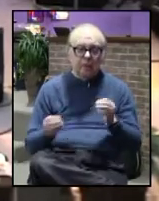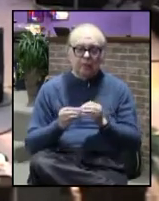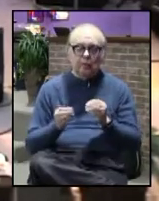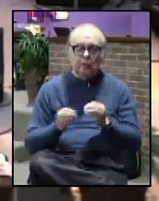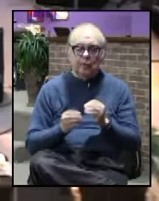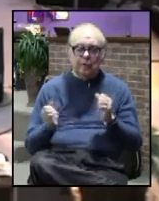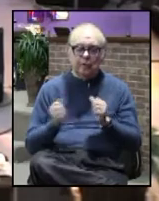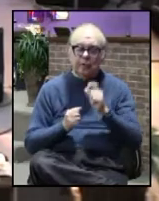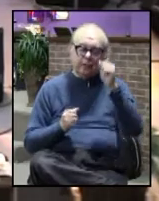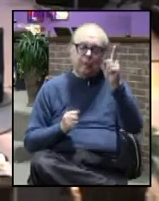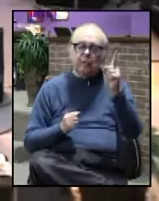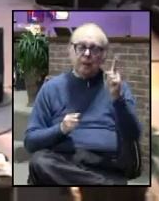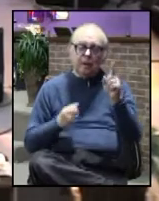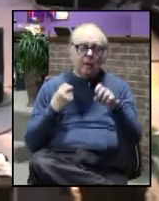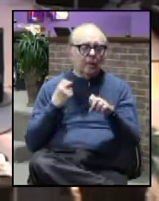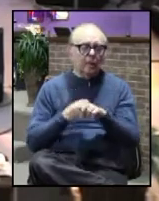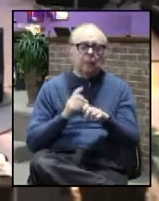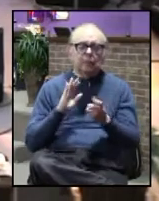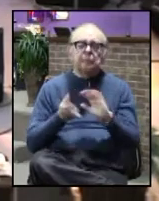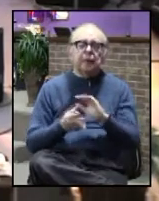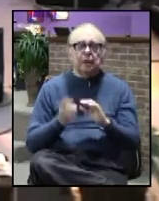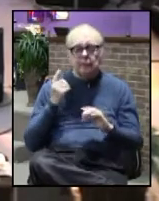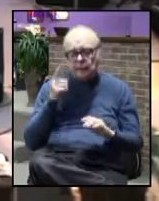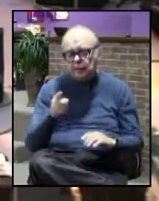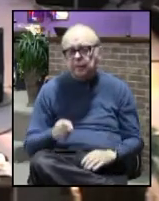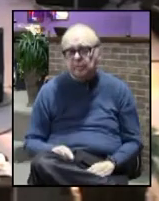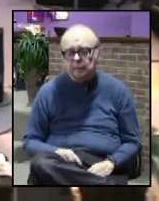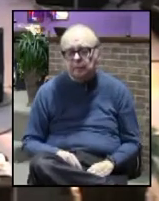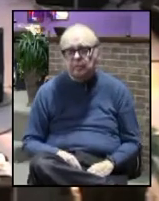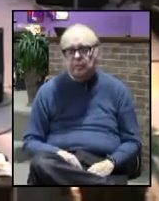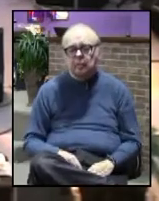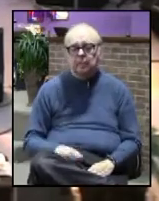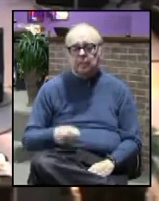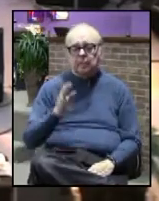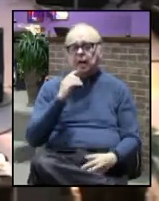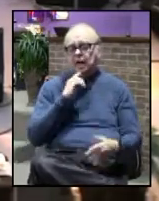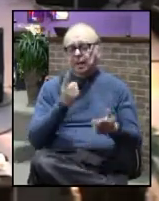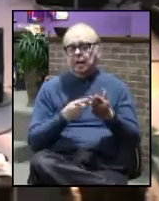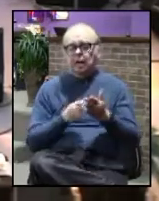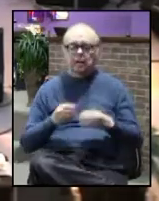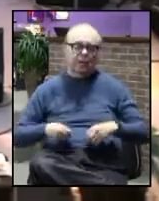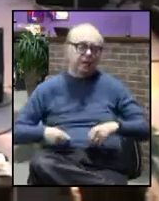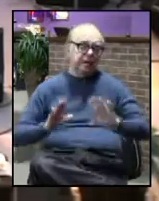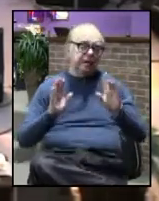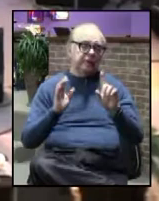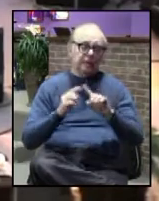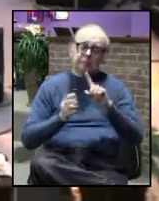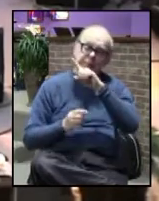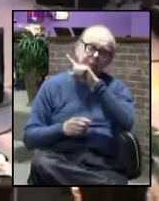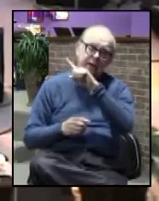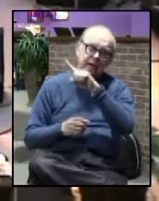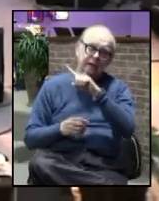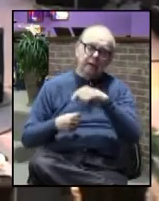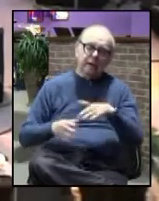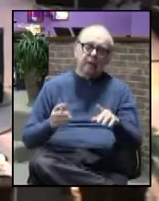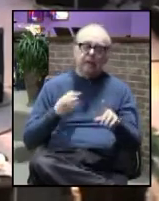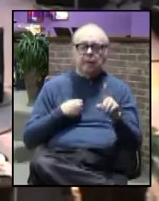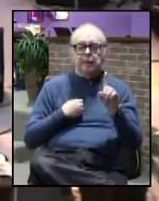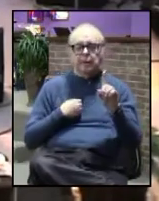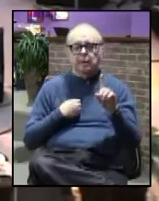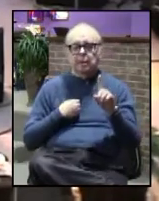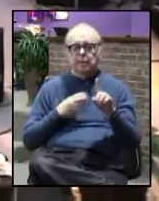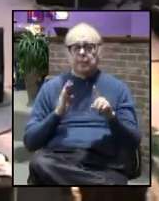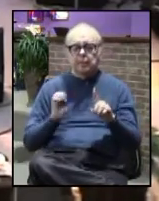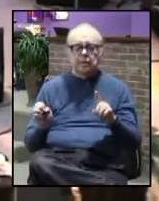fight me, the harder it's going to get. He says, give it up to me and let me be